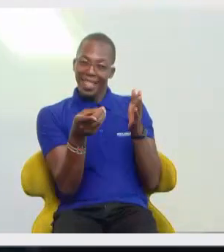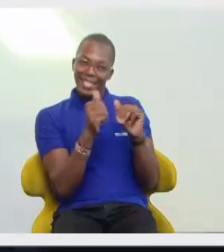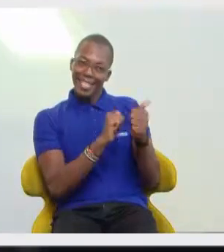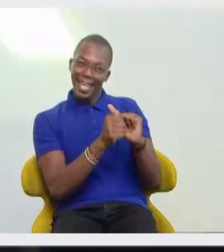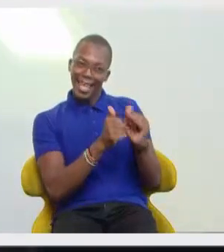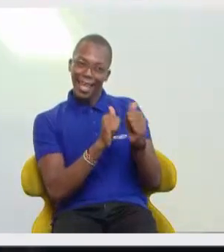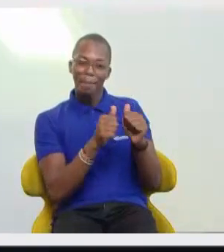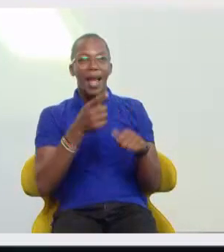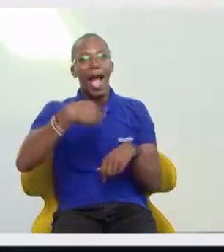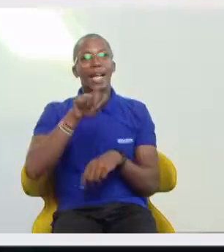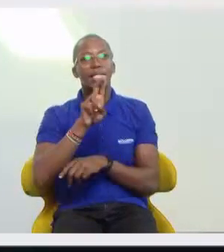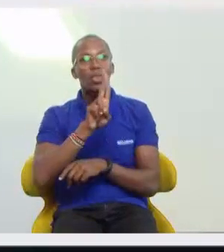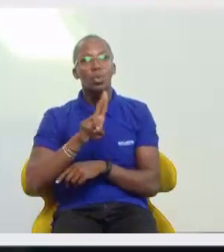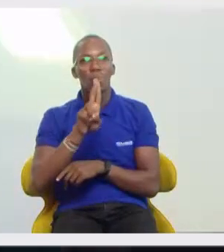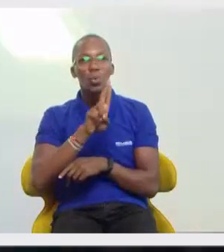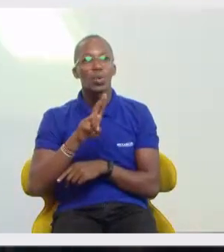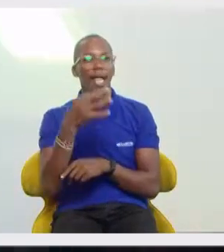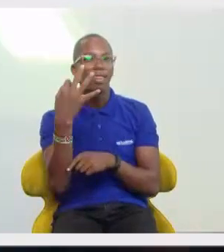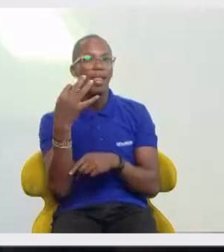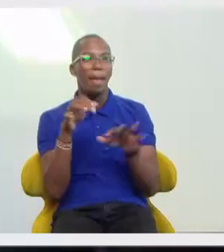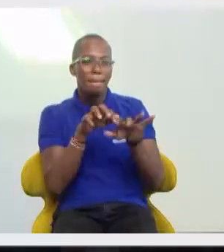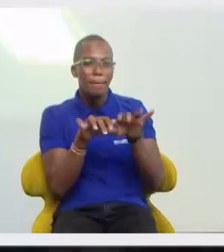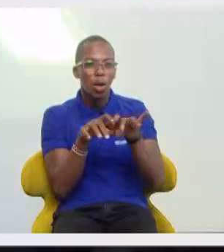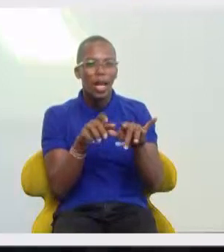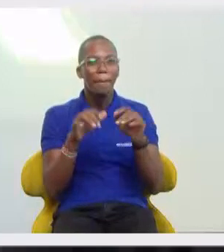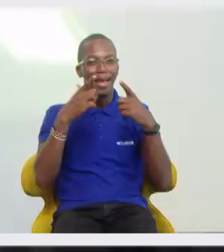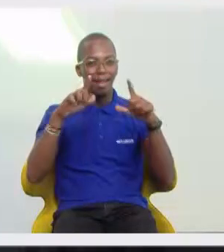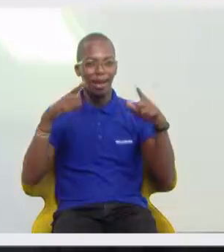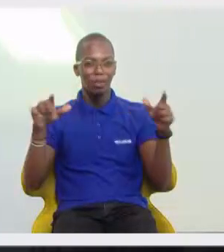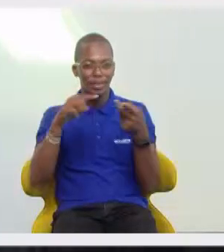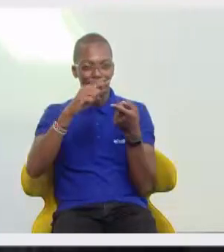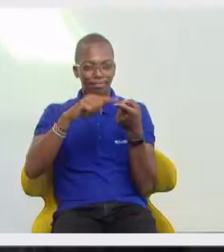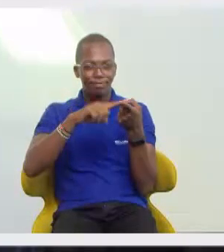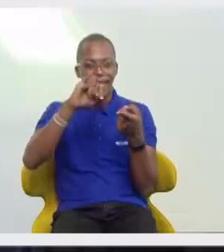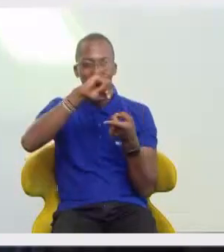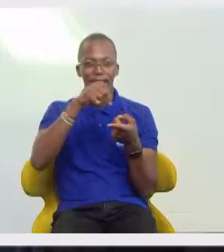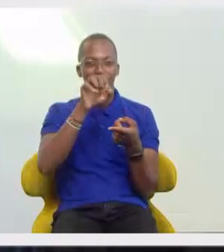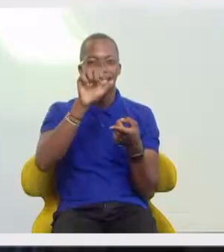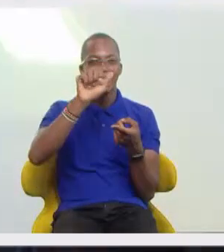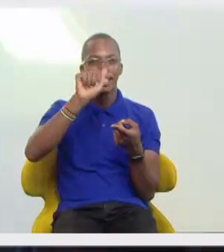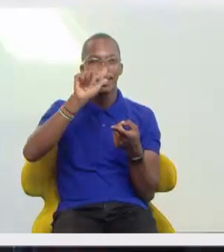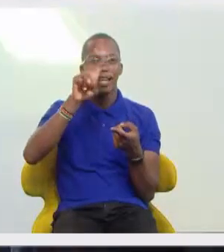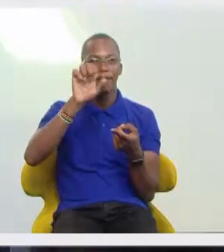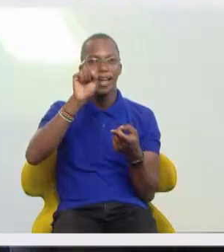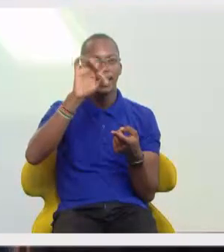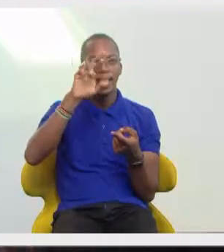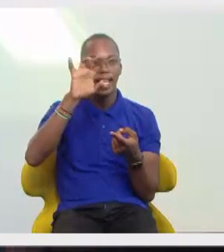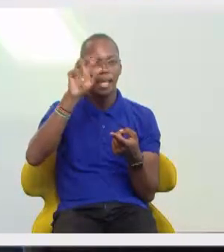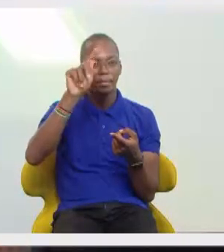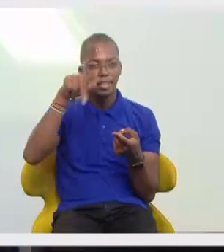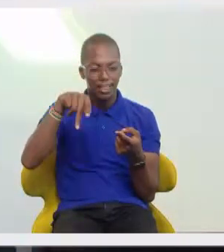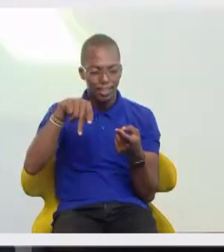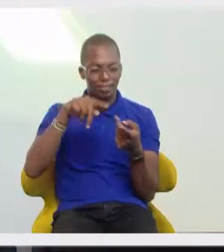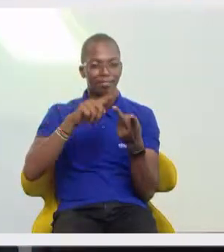use 3 programming languages, that is JavaScript,